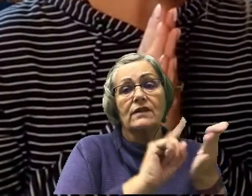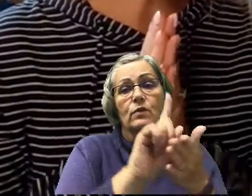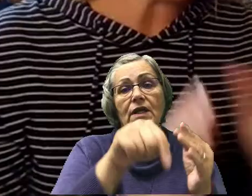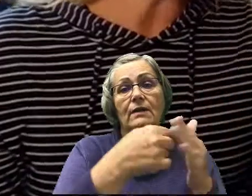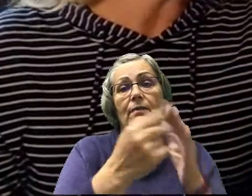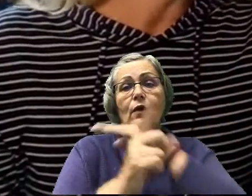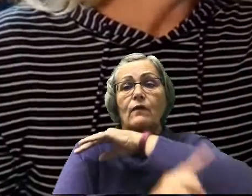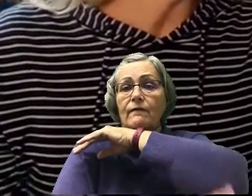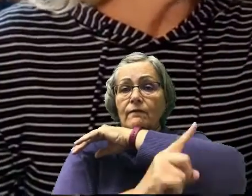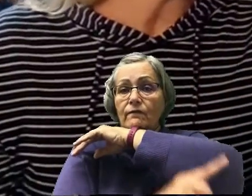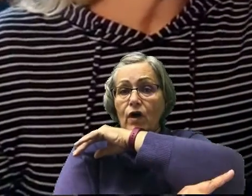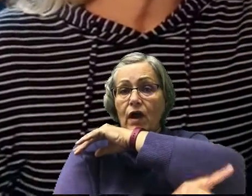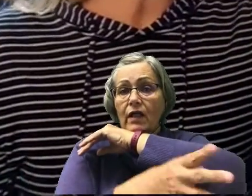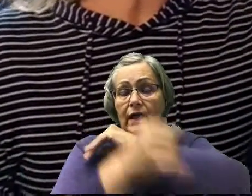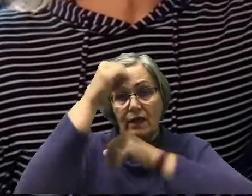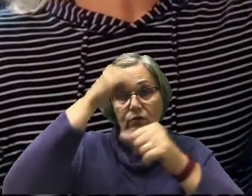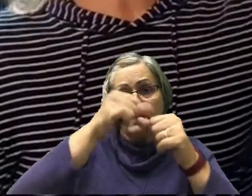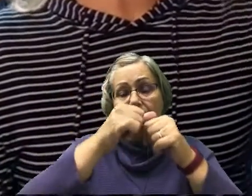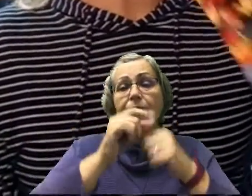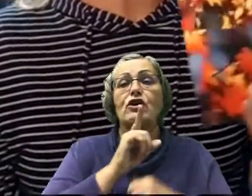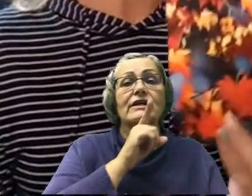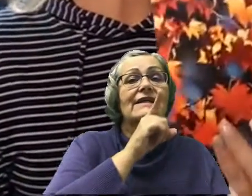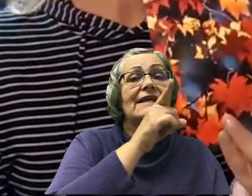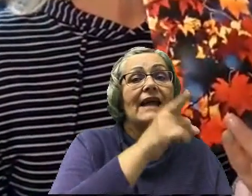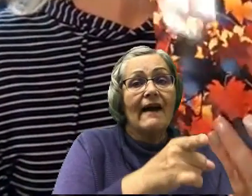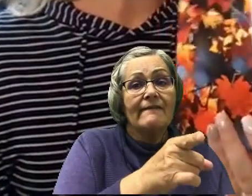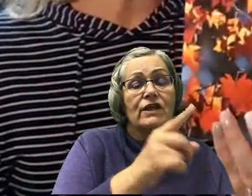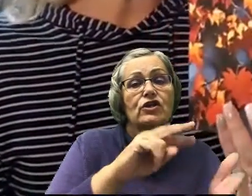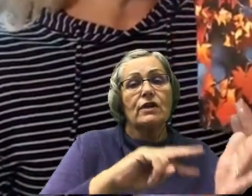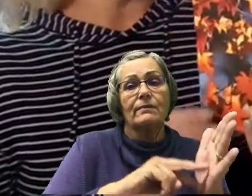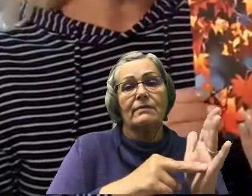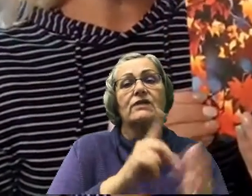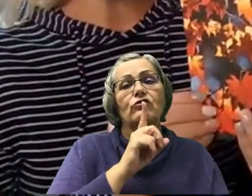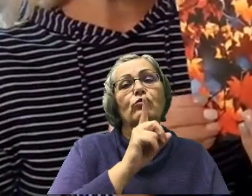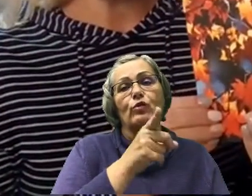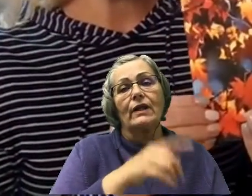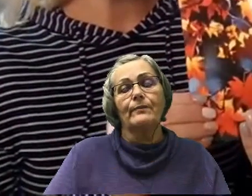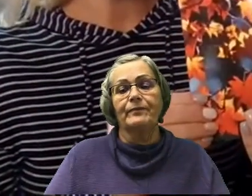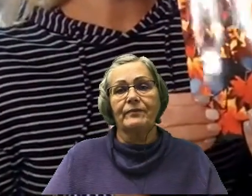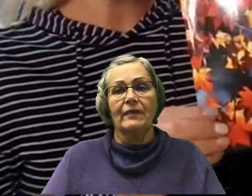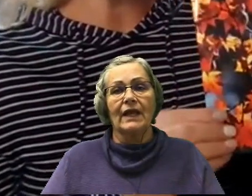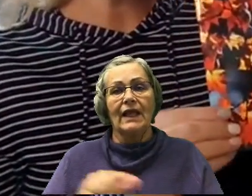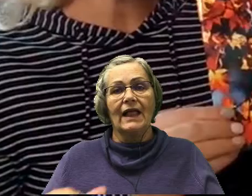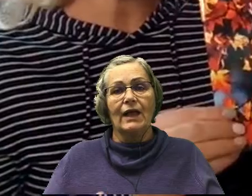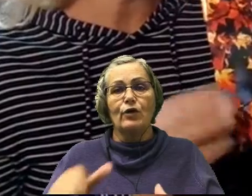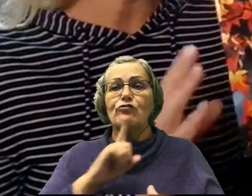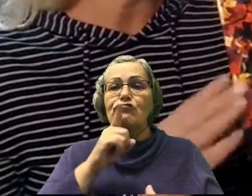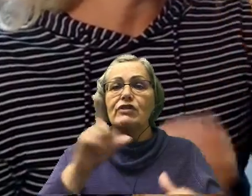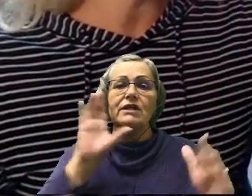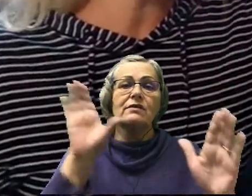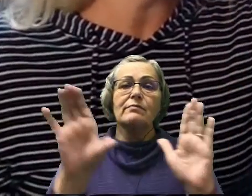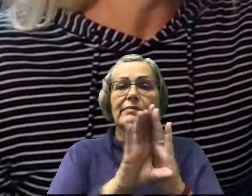about fall. And remember, nonfiction means real, lifelike, real